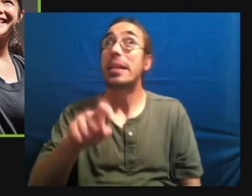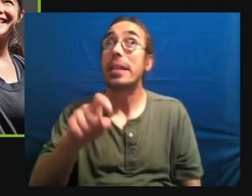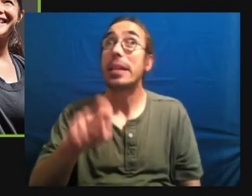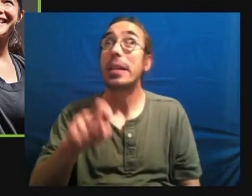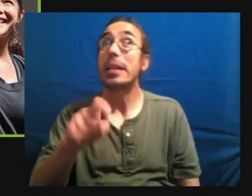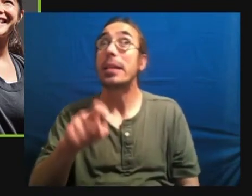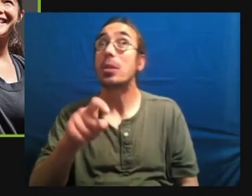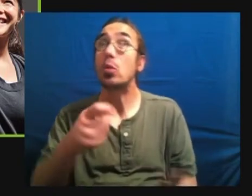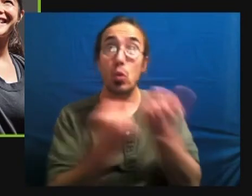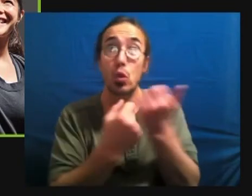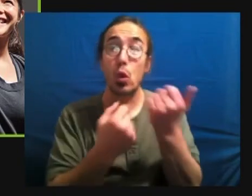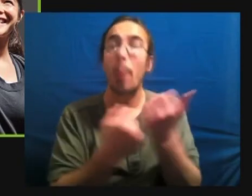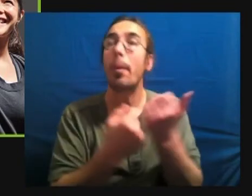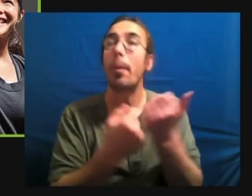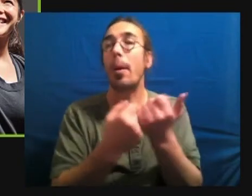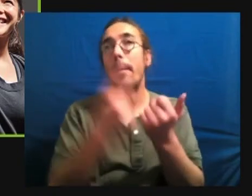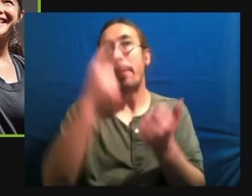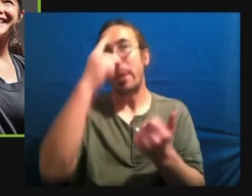good.